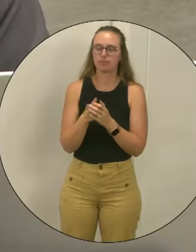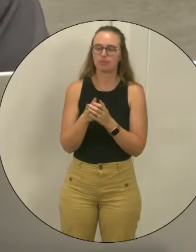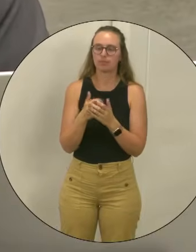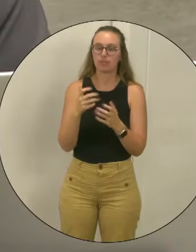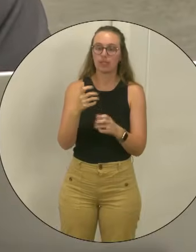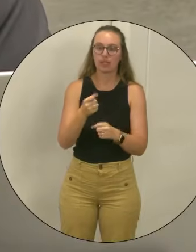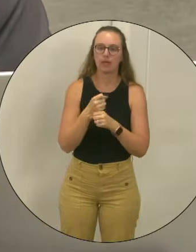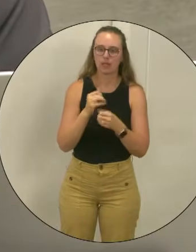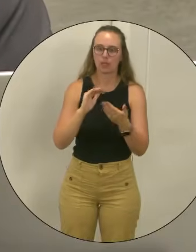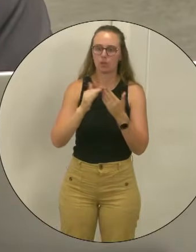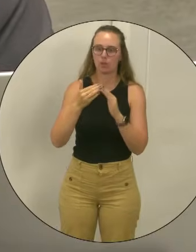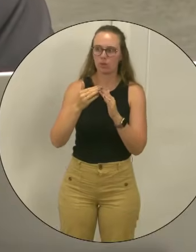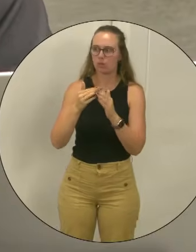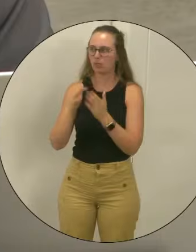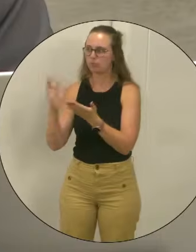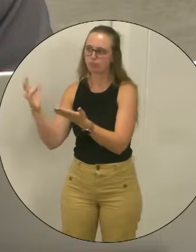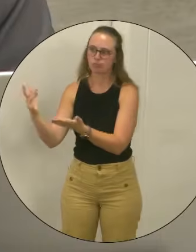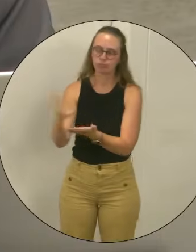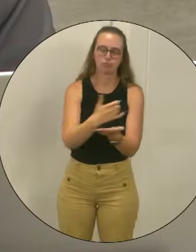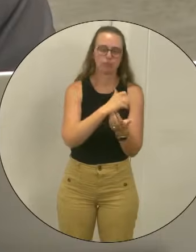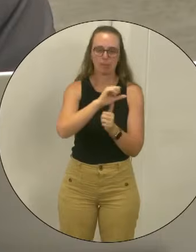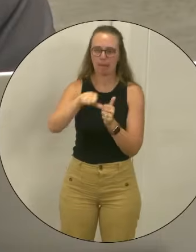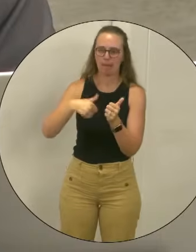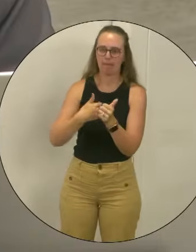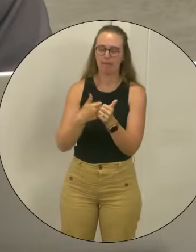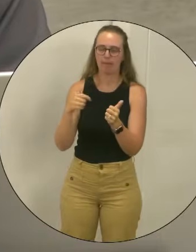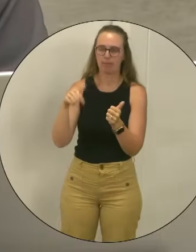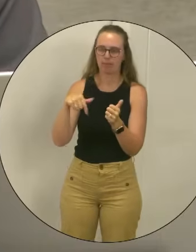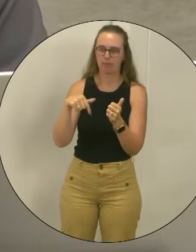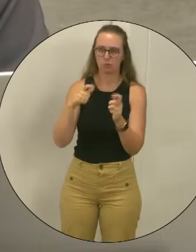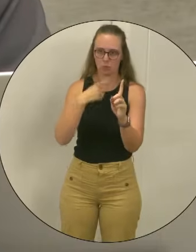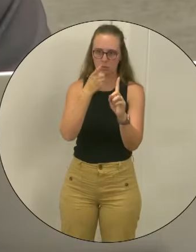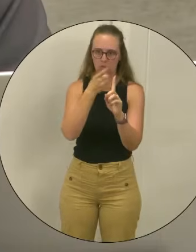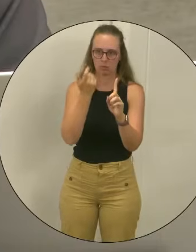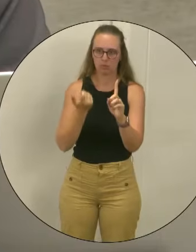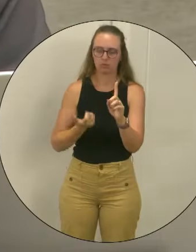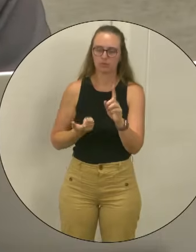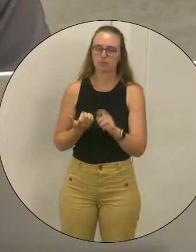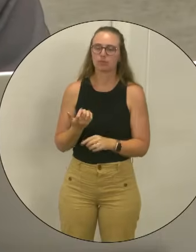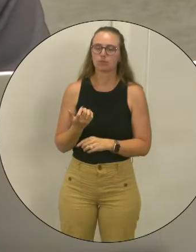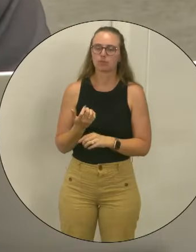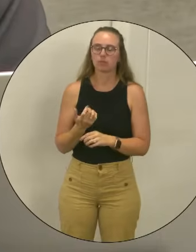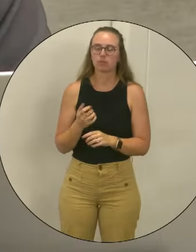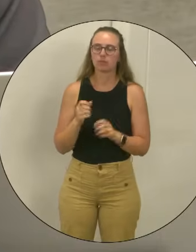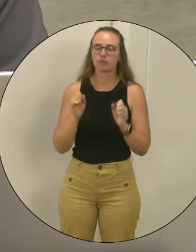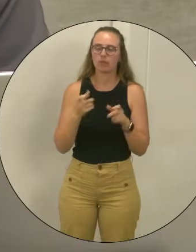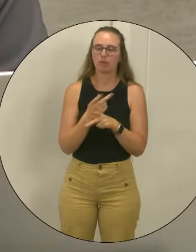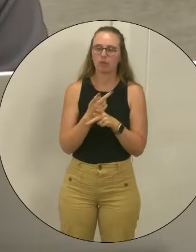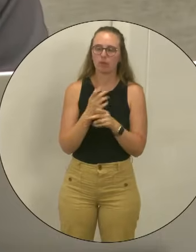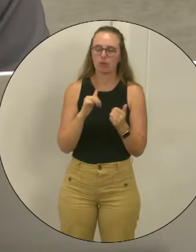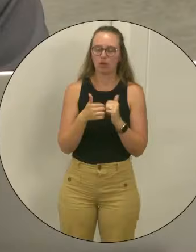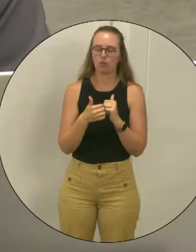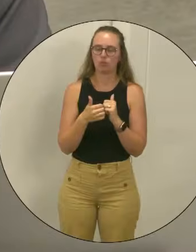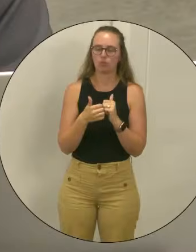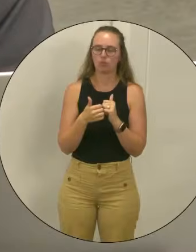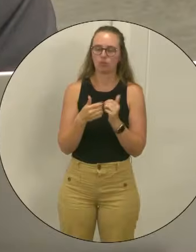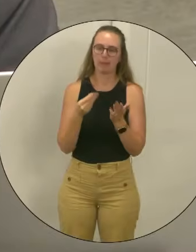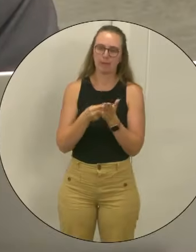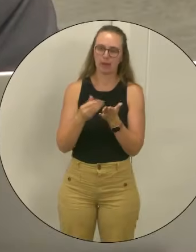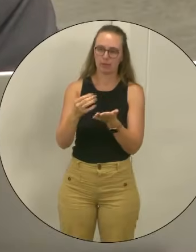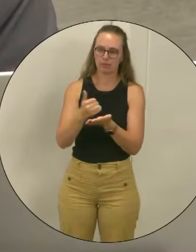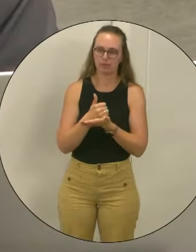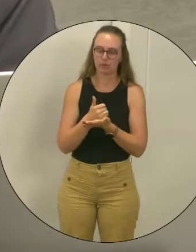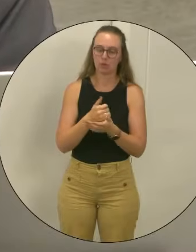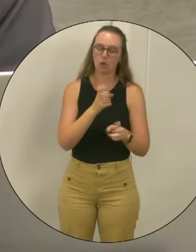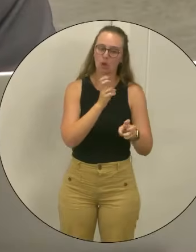get a community coalition behind this effort, we can figure out the way to make sure we get the money. So yes,